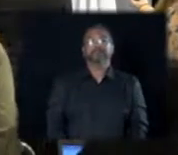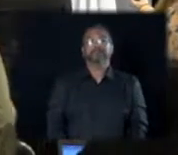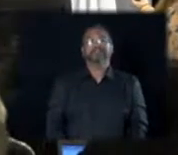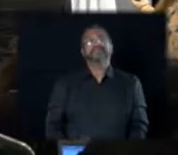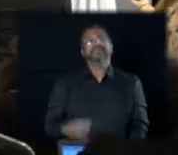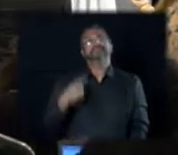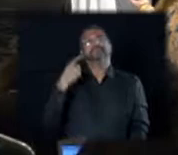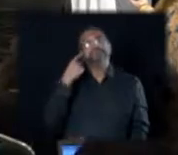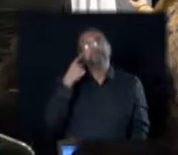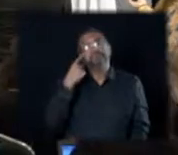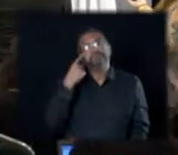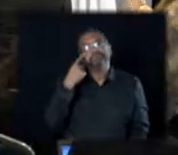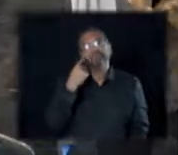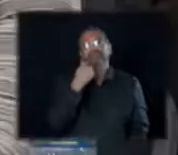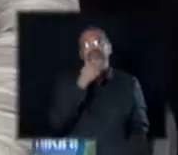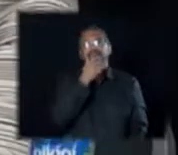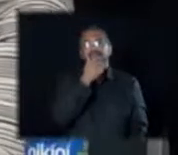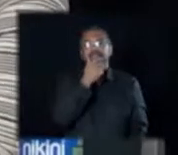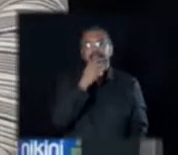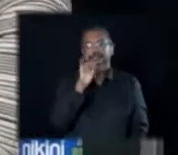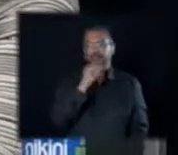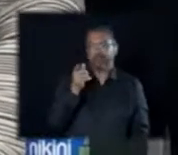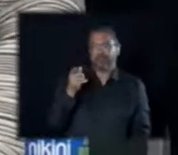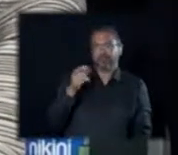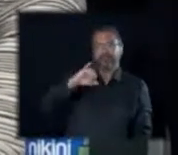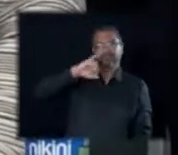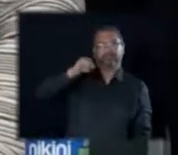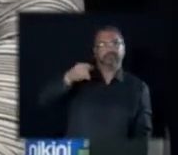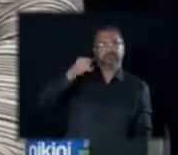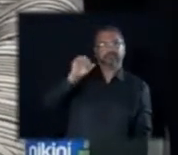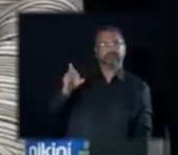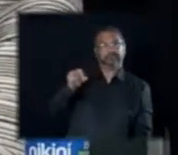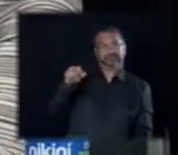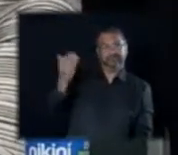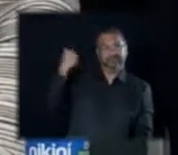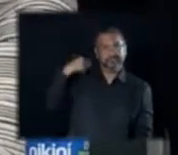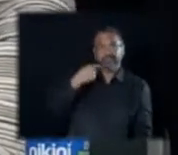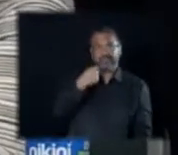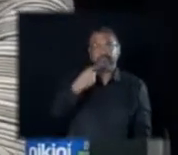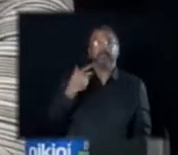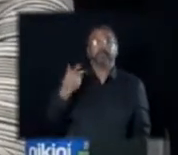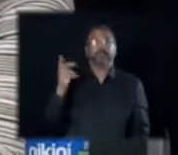How is that possible? I believe that, like Jose Ramon said, and like